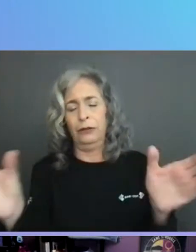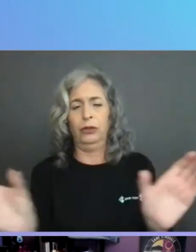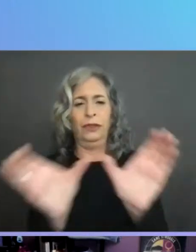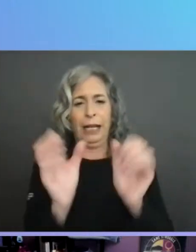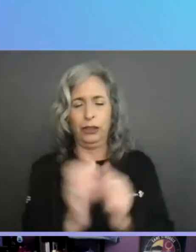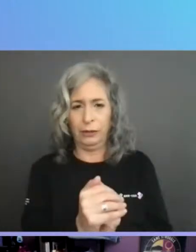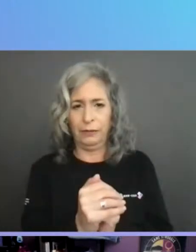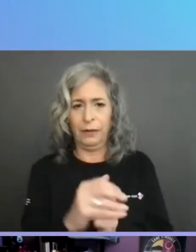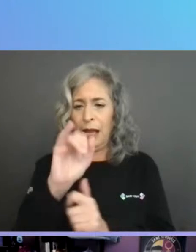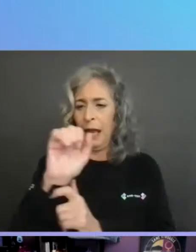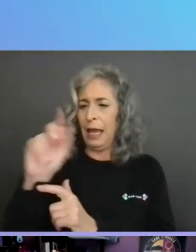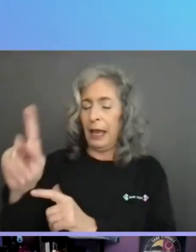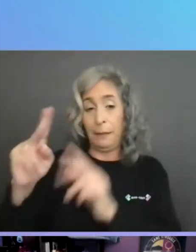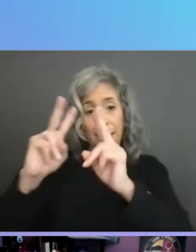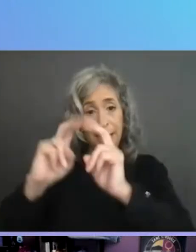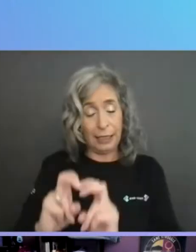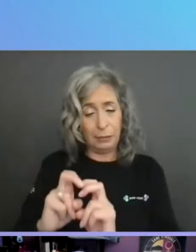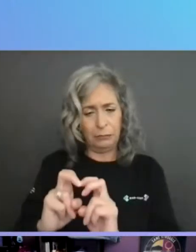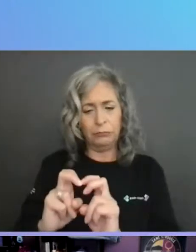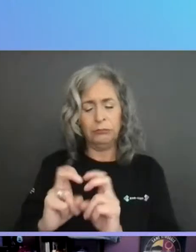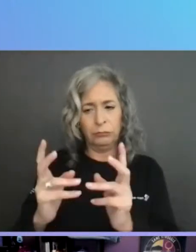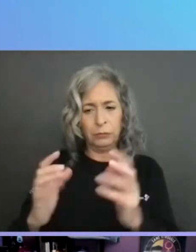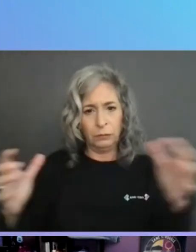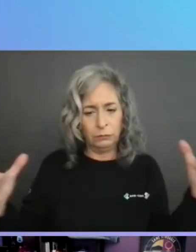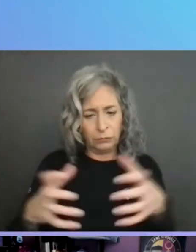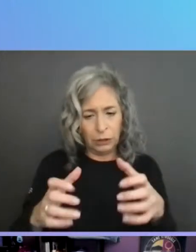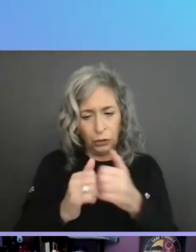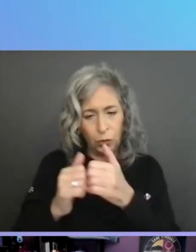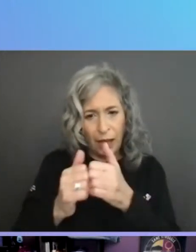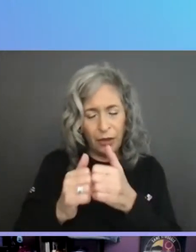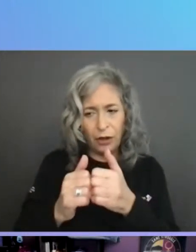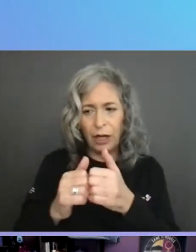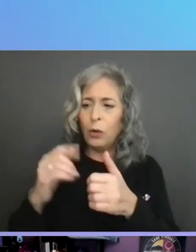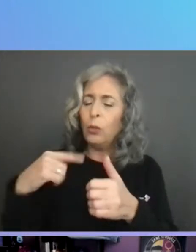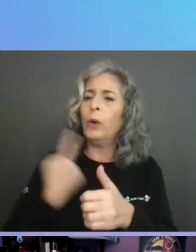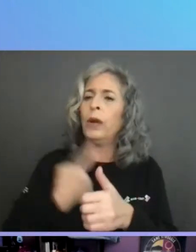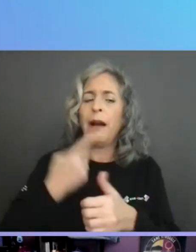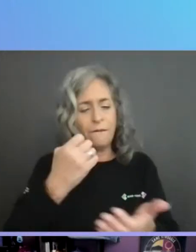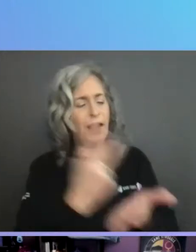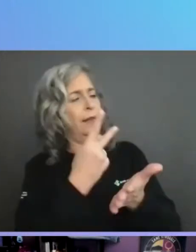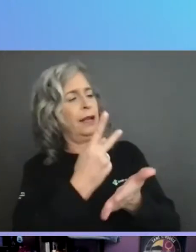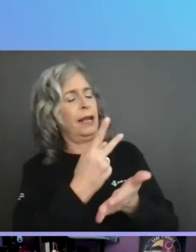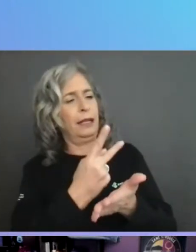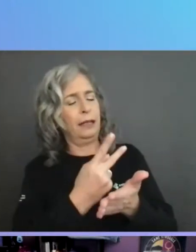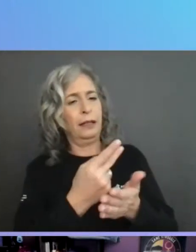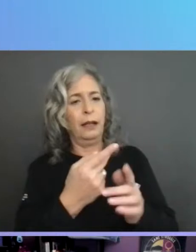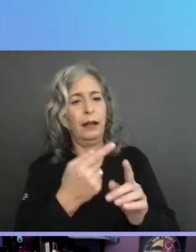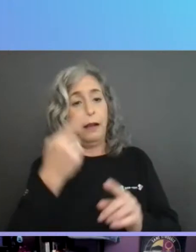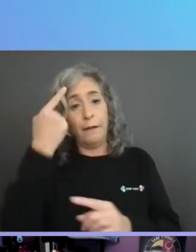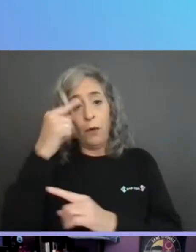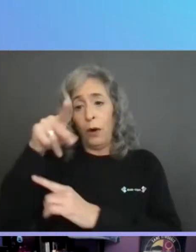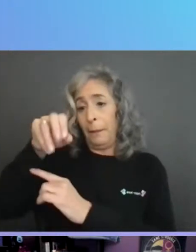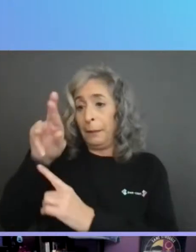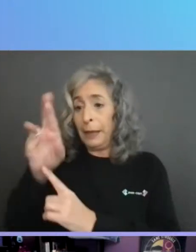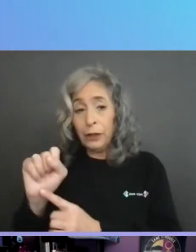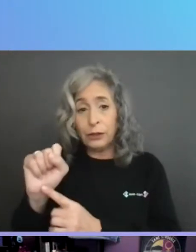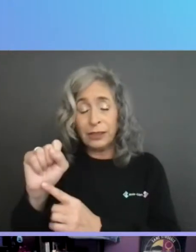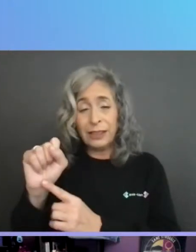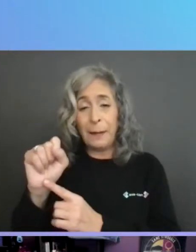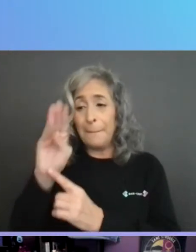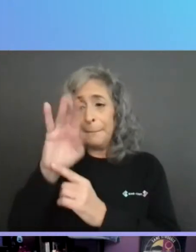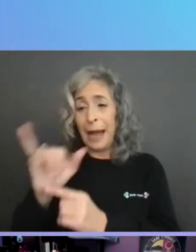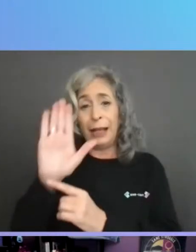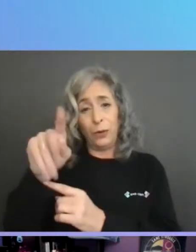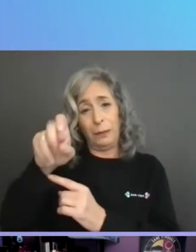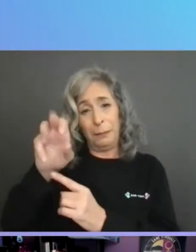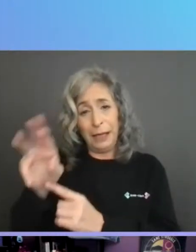assessments that the IAAP community have put together are validated that way. So it is by your peers, for your peers, for you. It allows you to